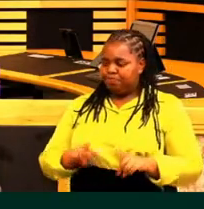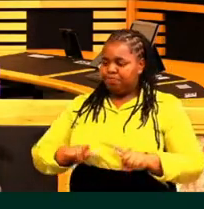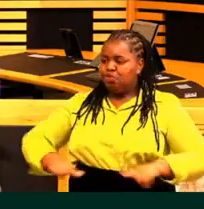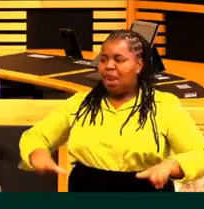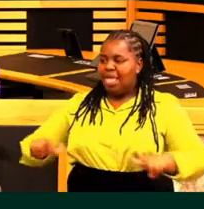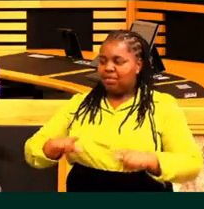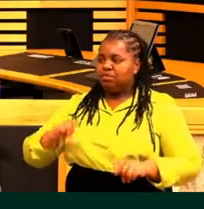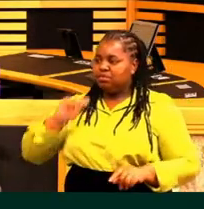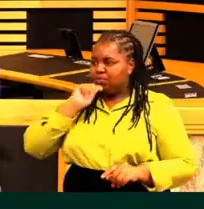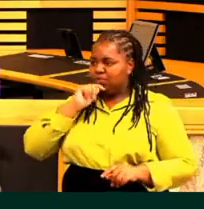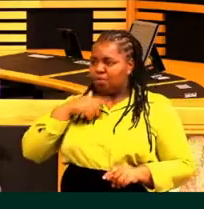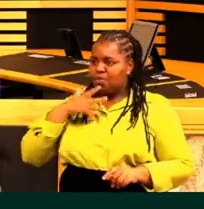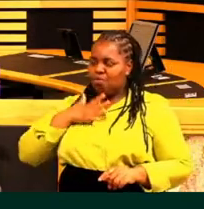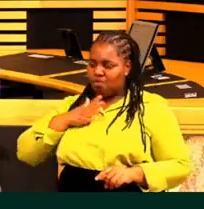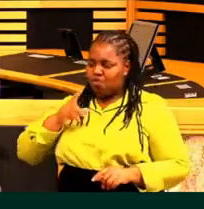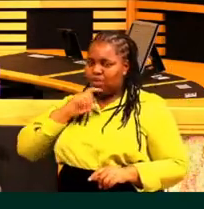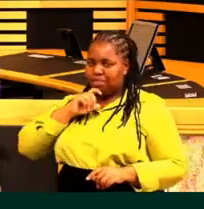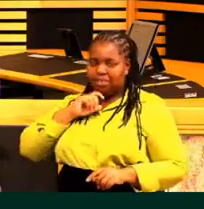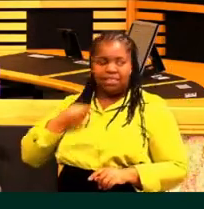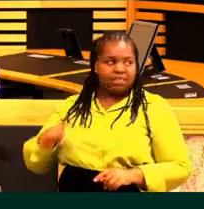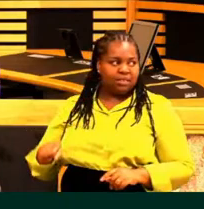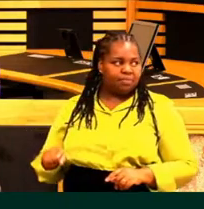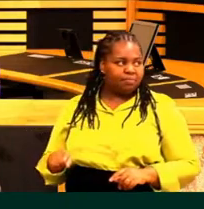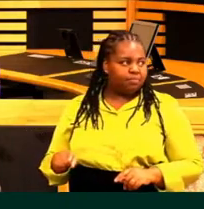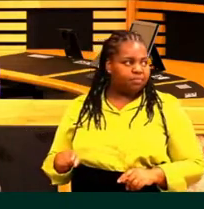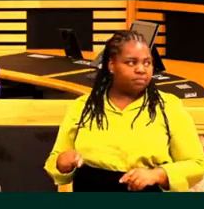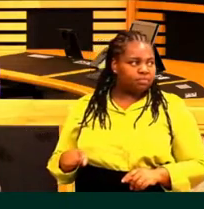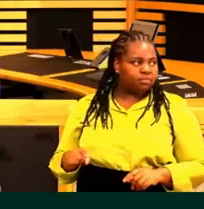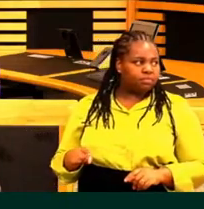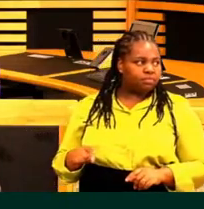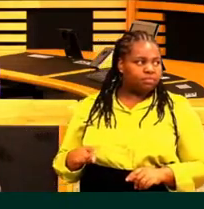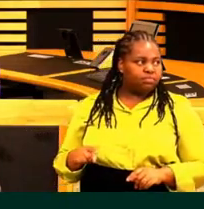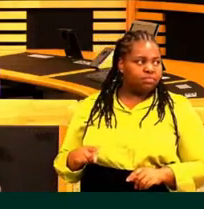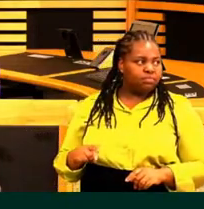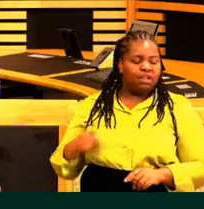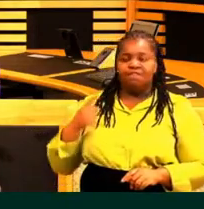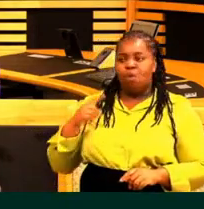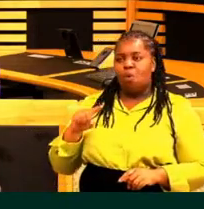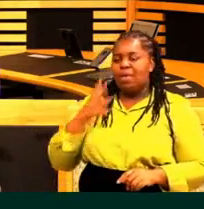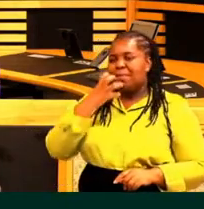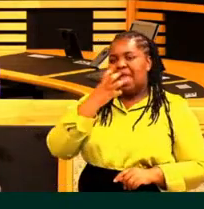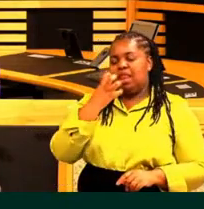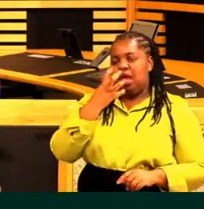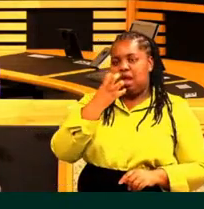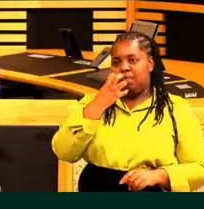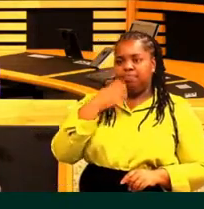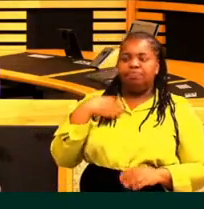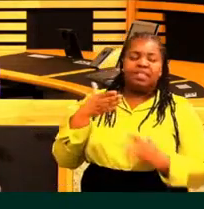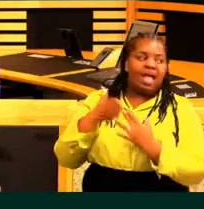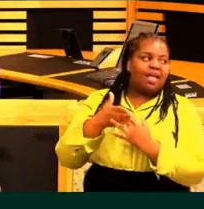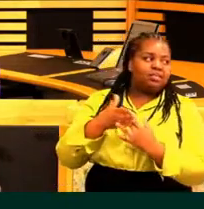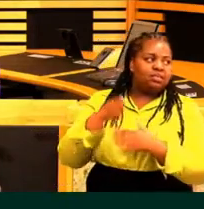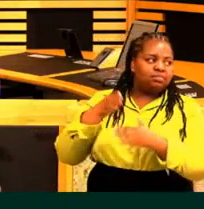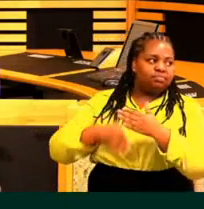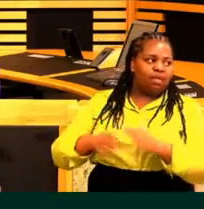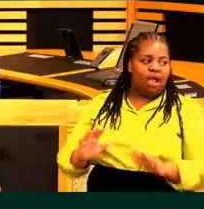that we wish to utilize uh for pineapple production in Access case